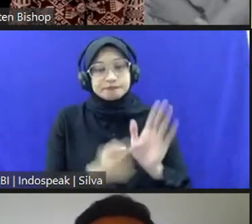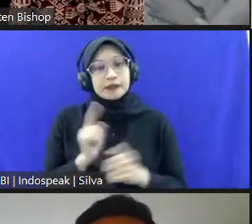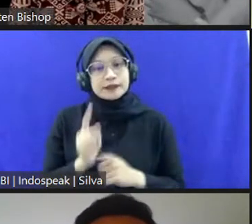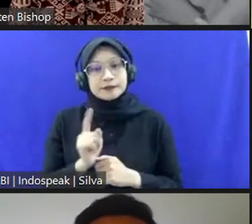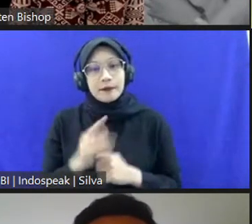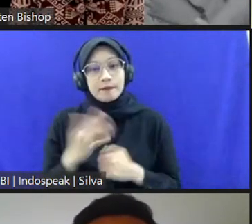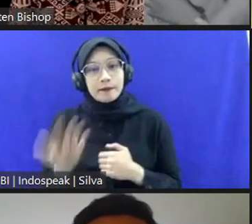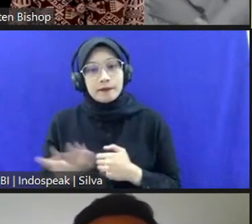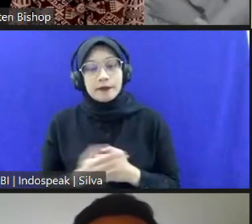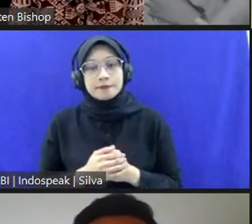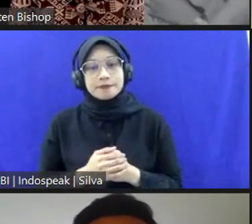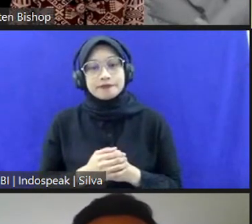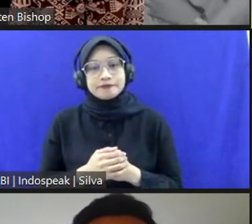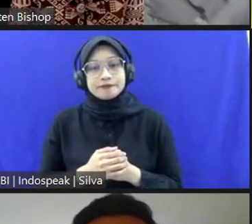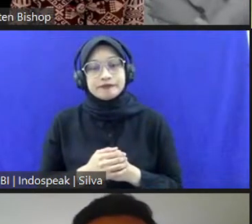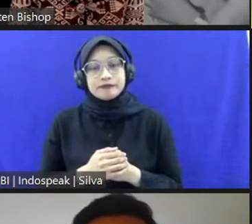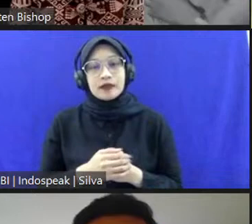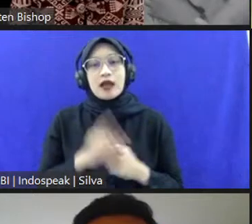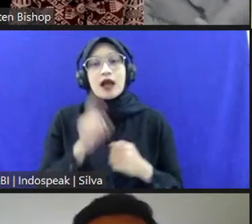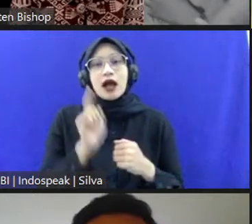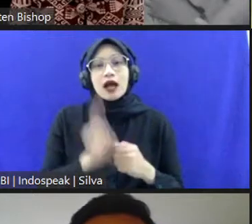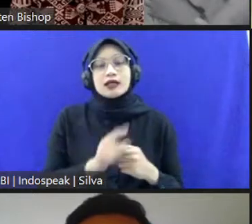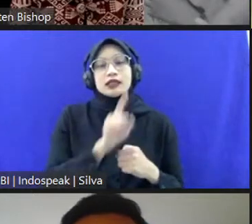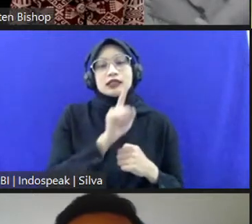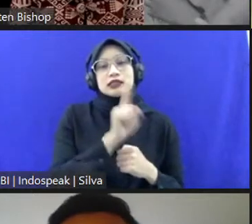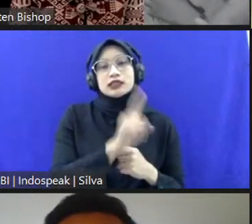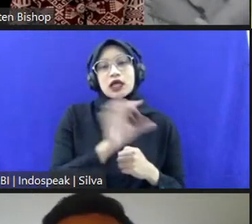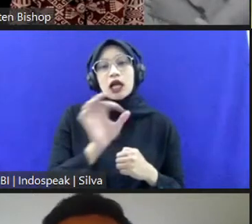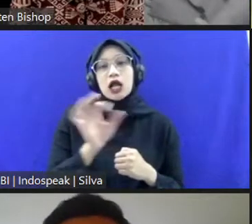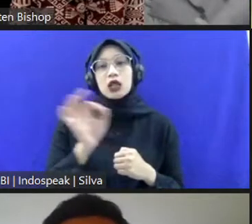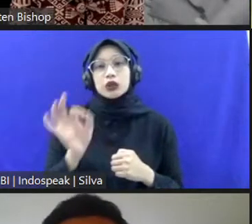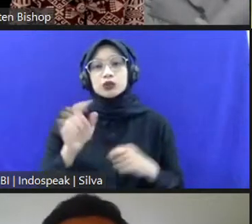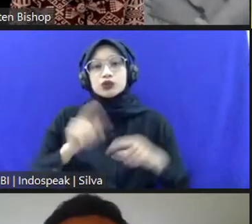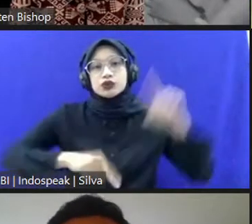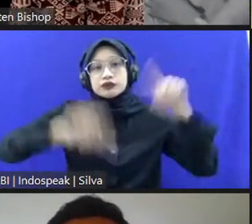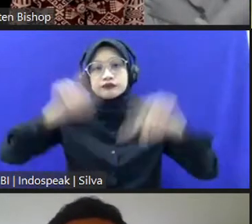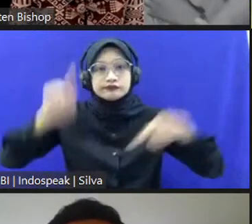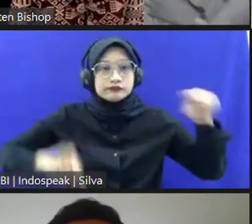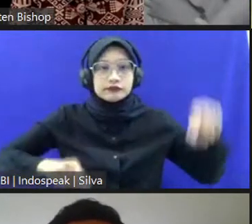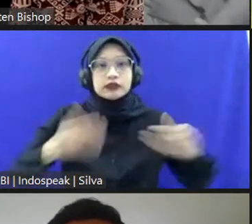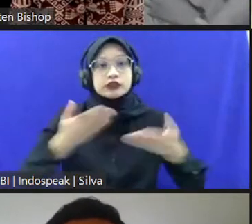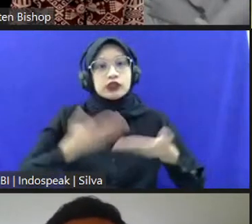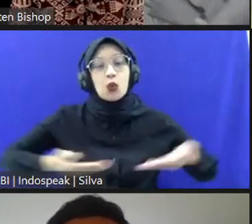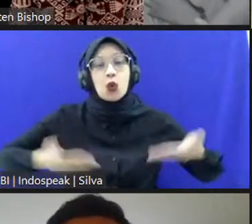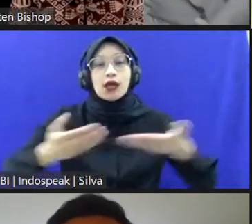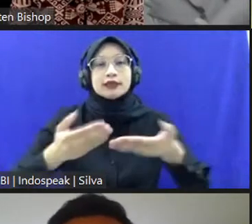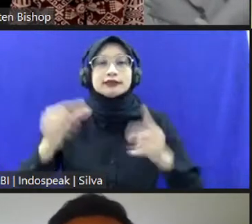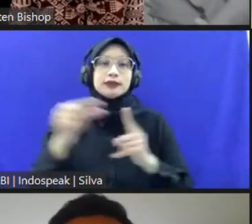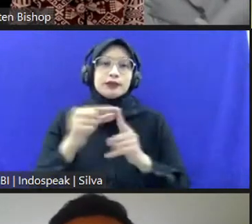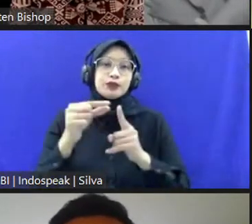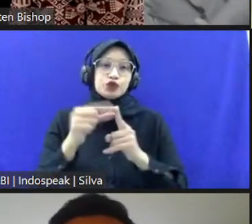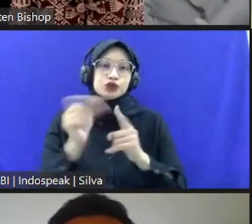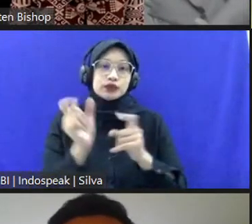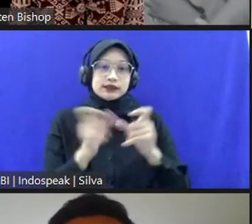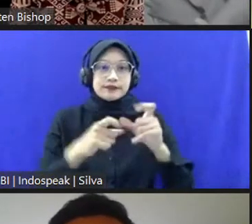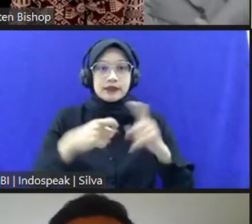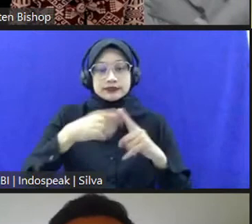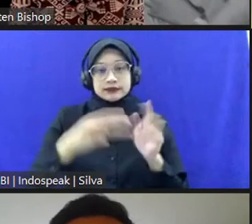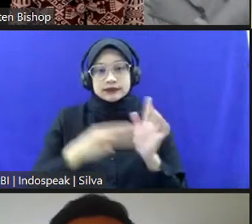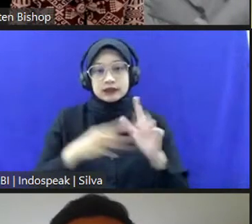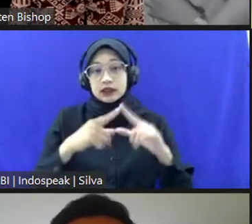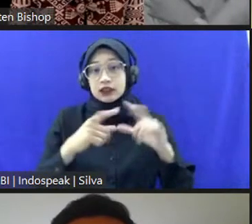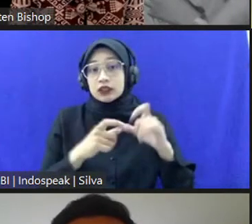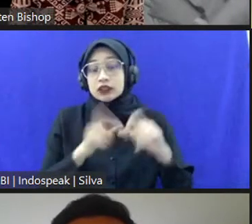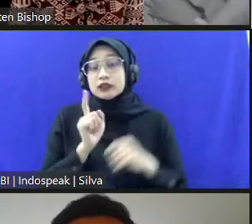are actually 100 variations in 100 puskesmas, because there are 100 communities that